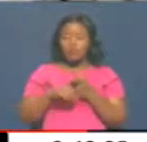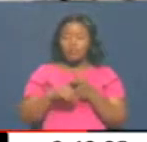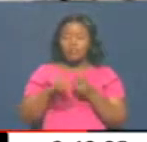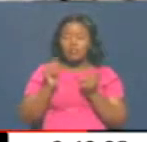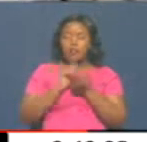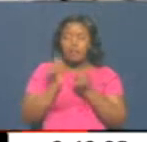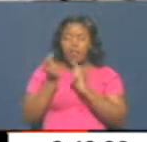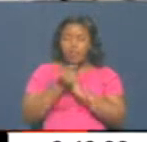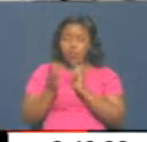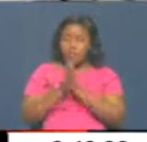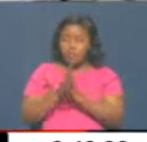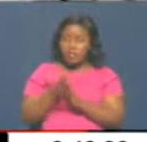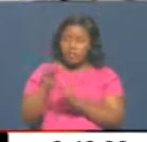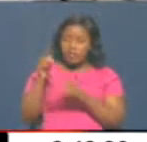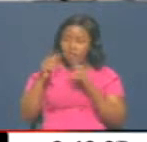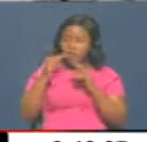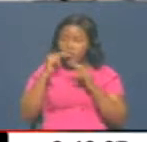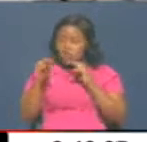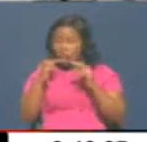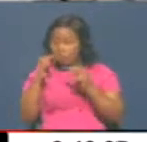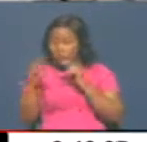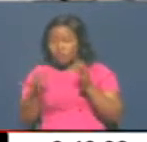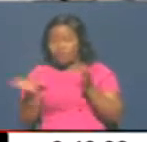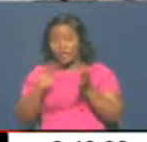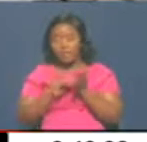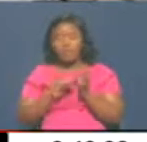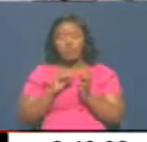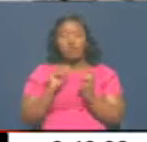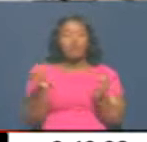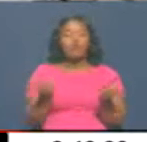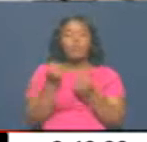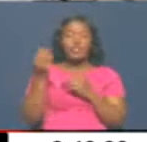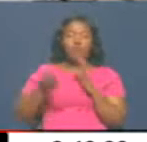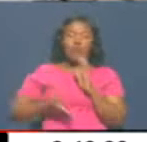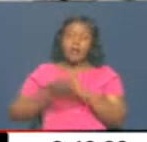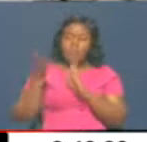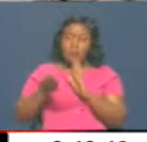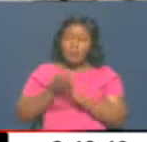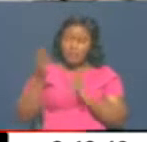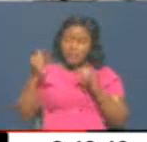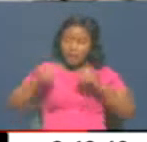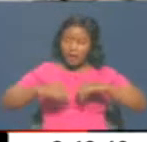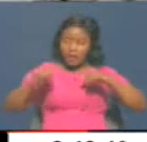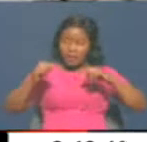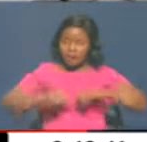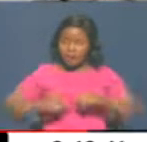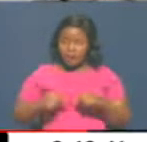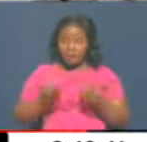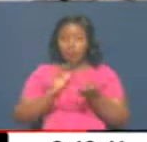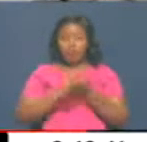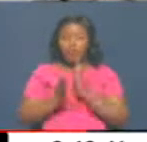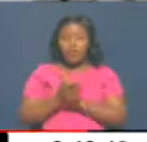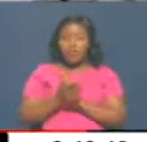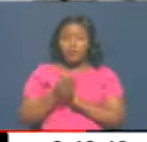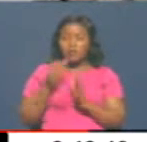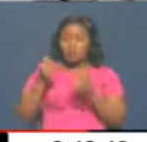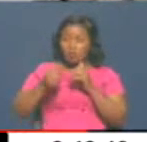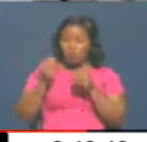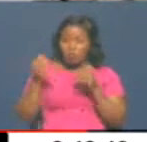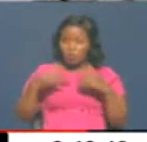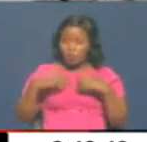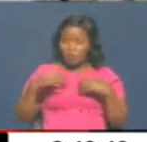independent power producers to secure immediate reduction in power purchase agreement tariffs within existing contractual